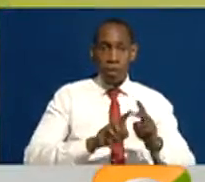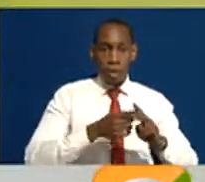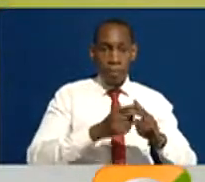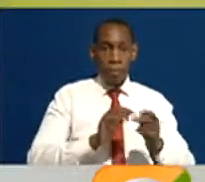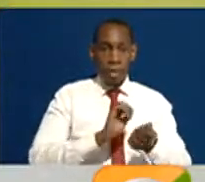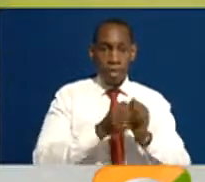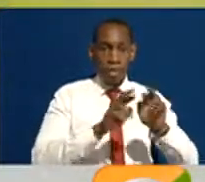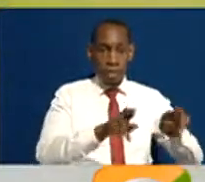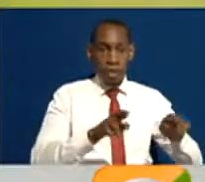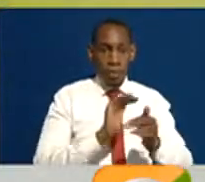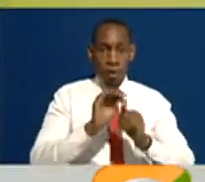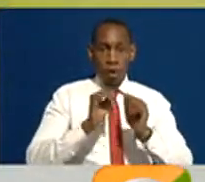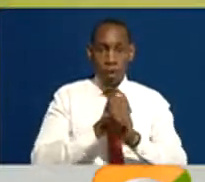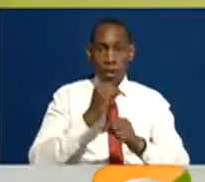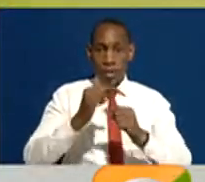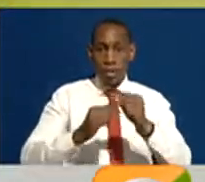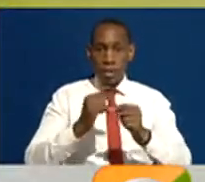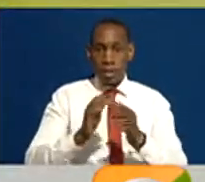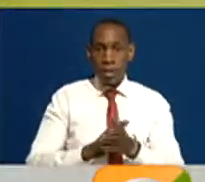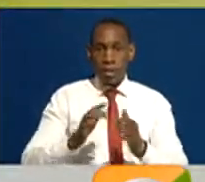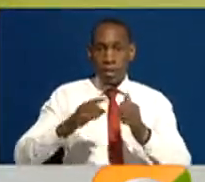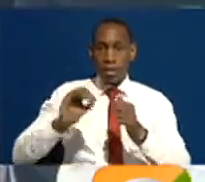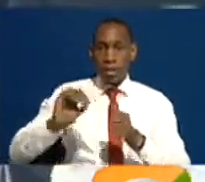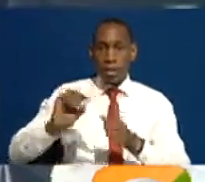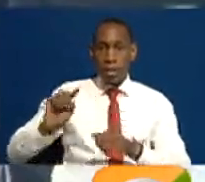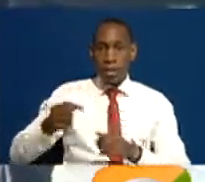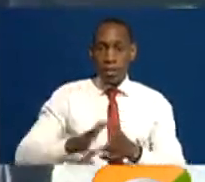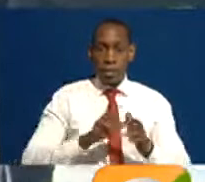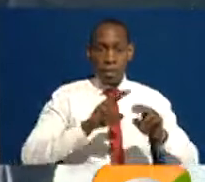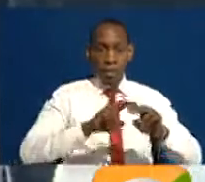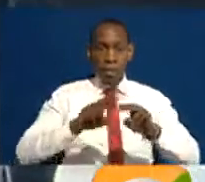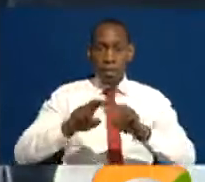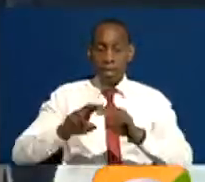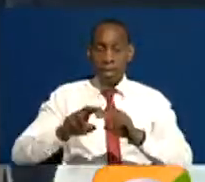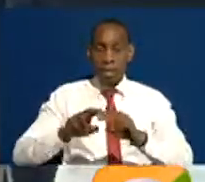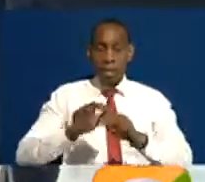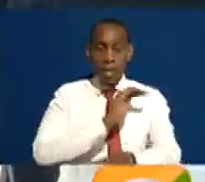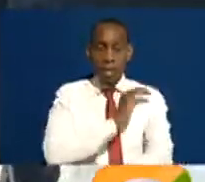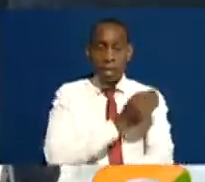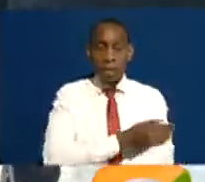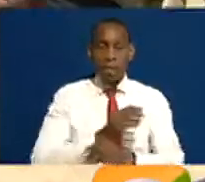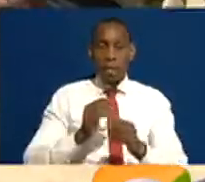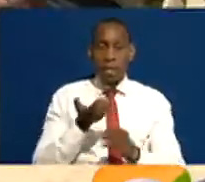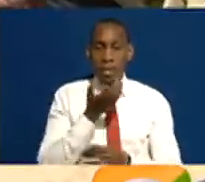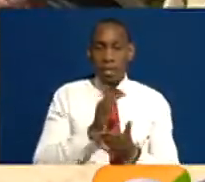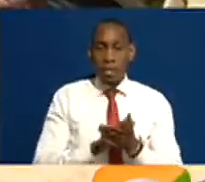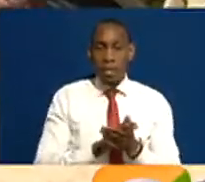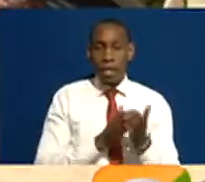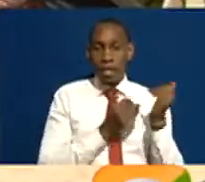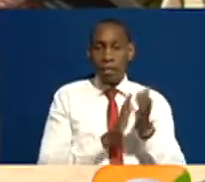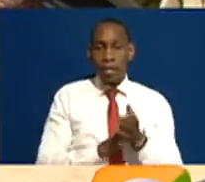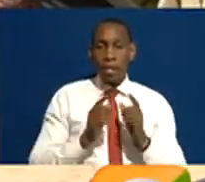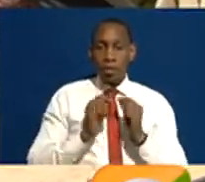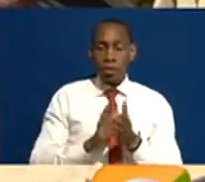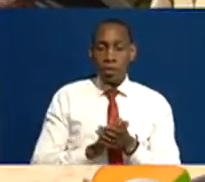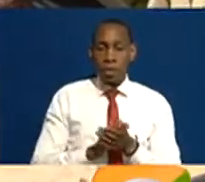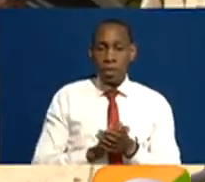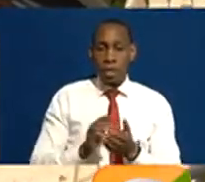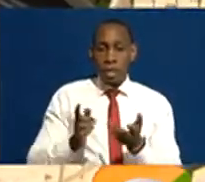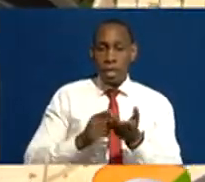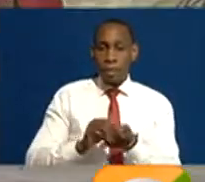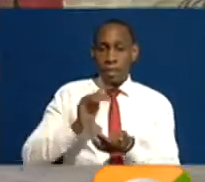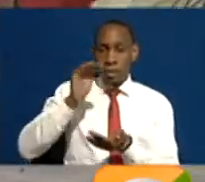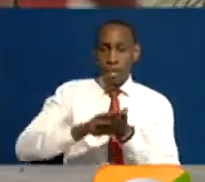these works are ongoing, with the 60,000 capacity stadium expected to host less numbers once the seats have all